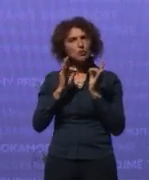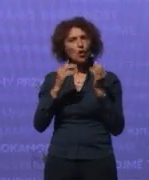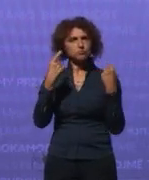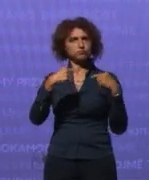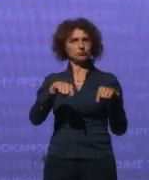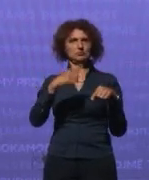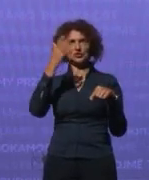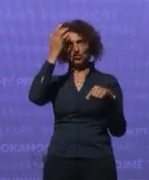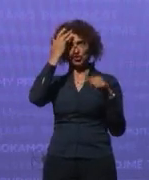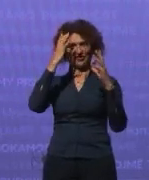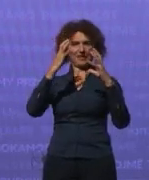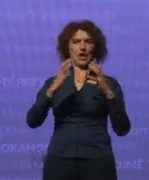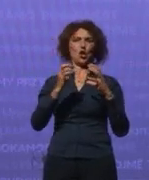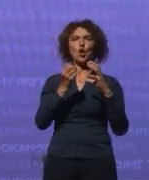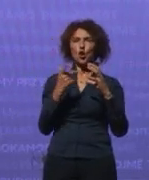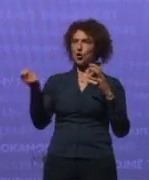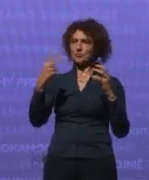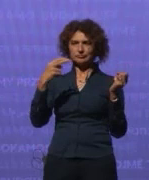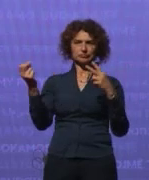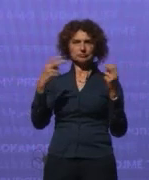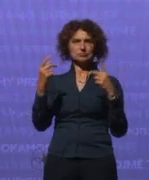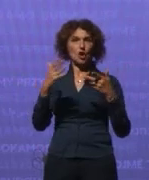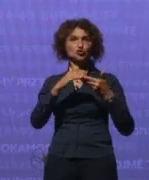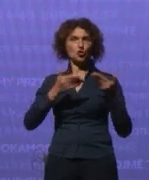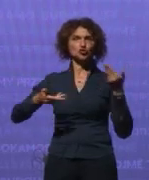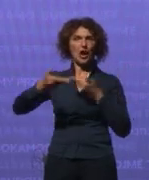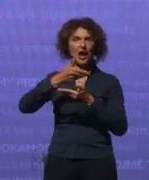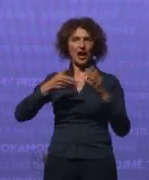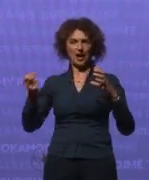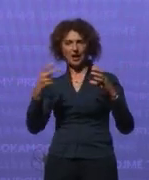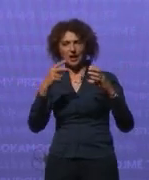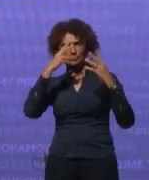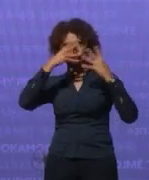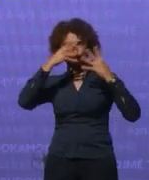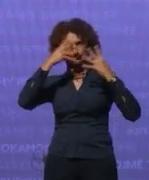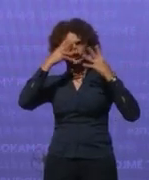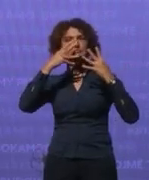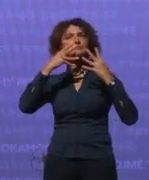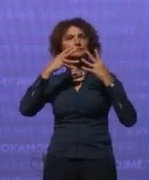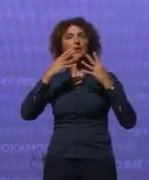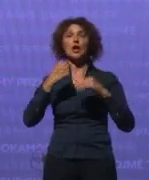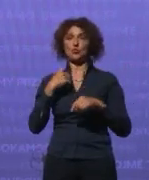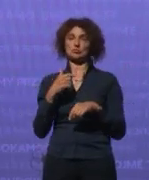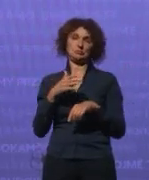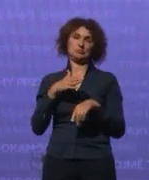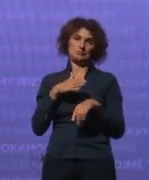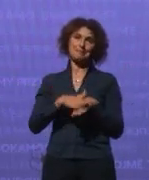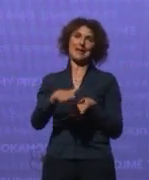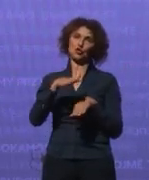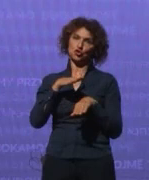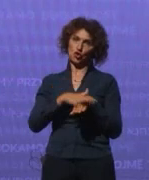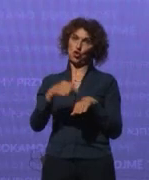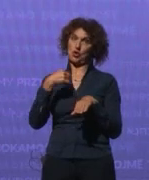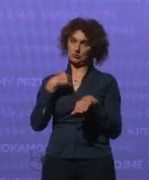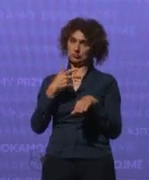with a methodology from cognitive neuroscience. So what you see here is a participant of our experiment, and